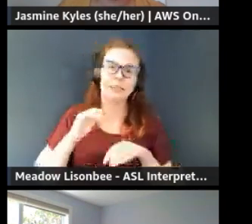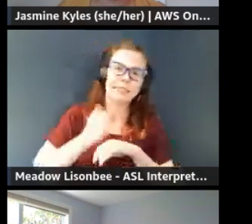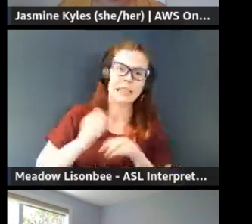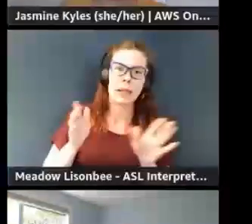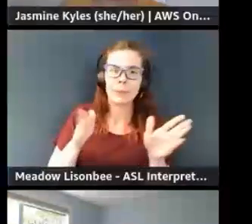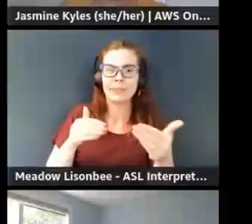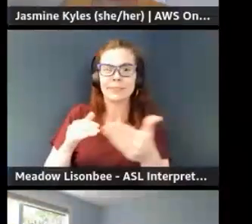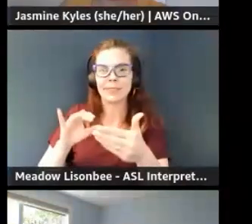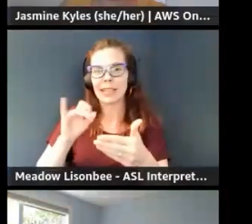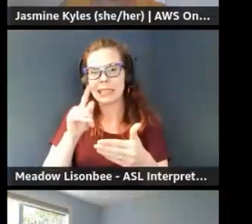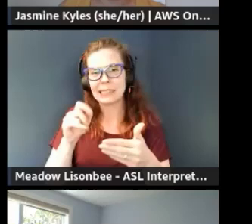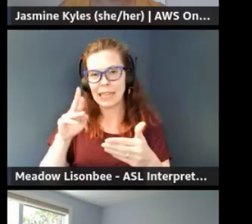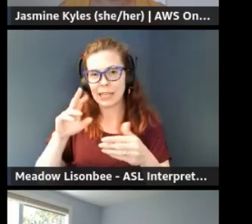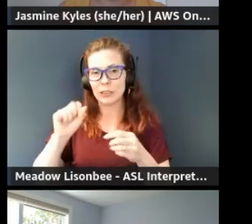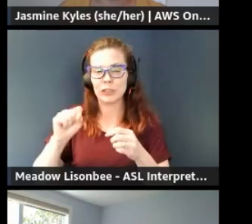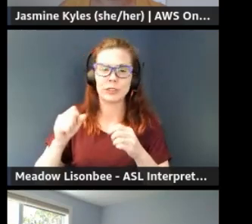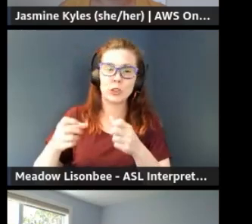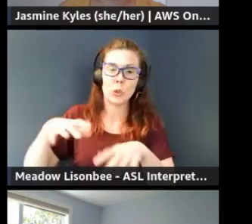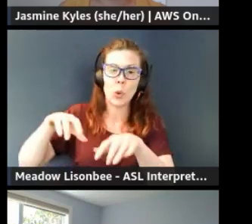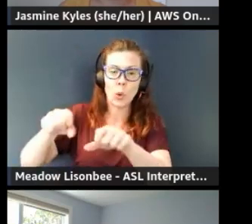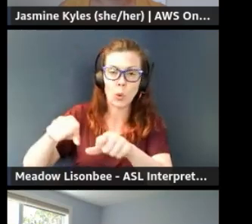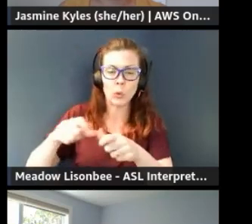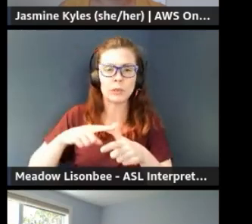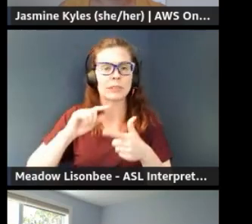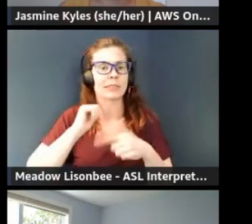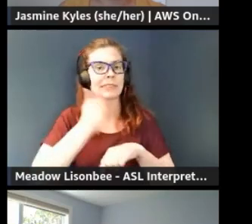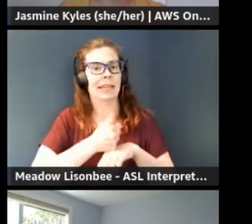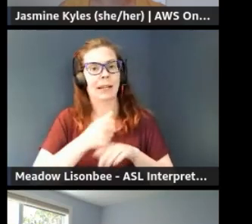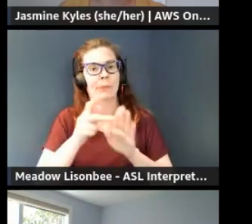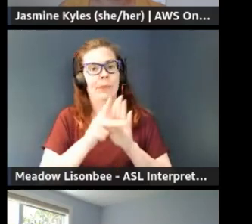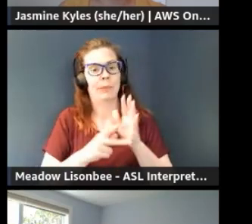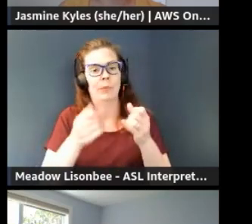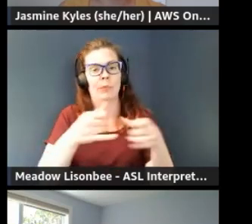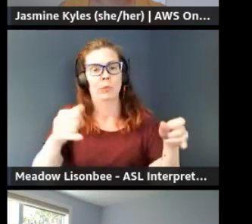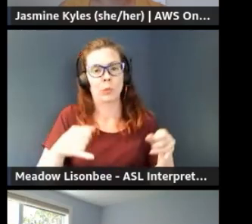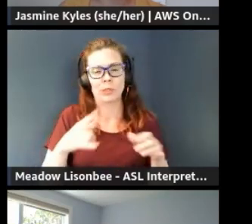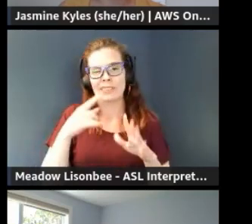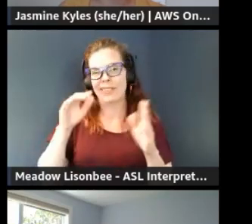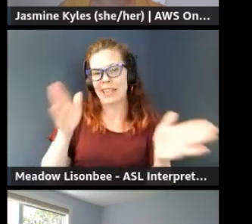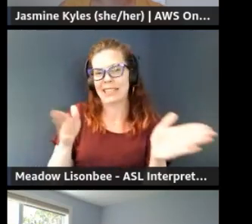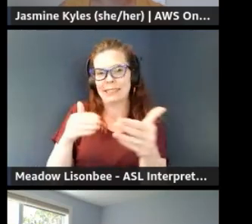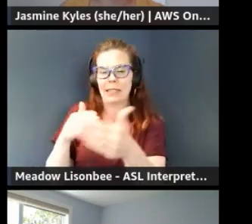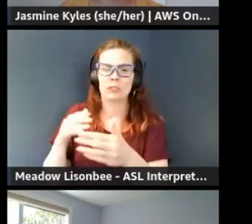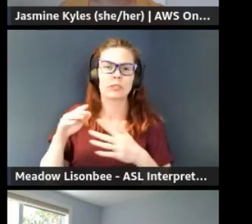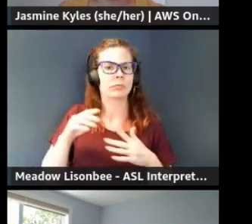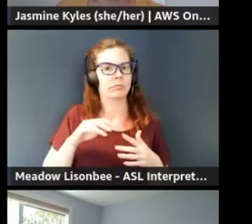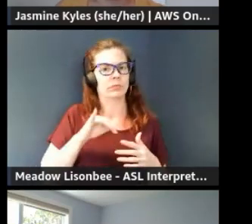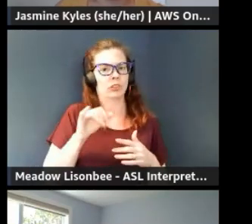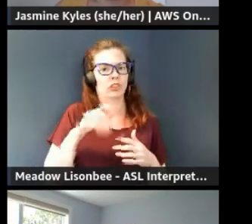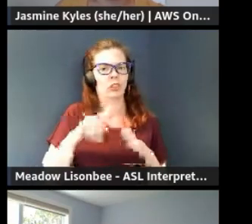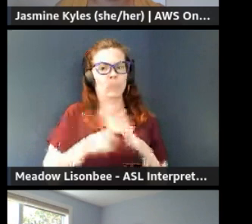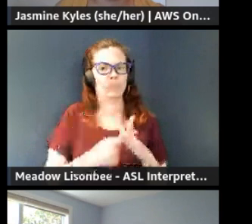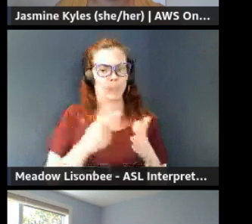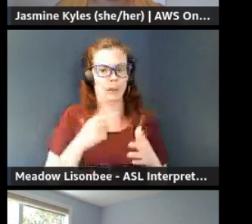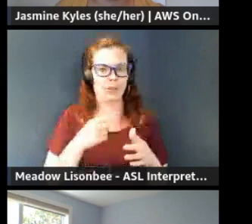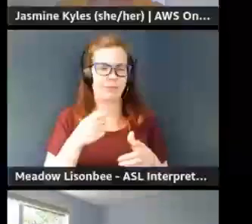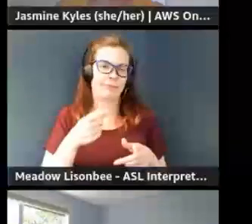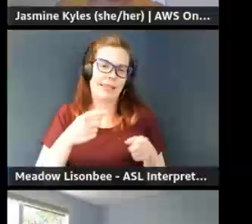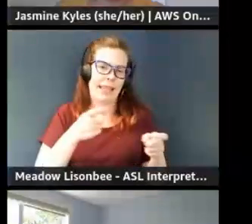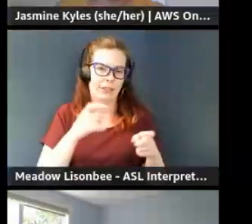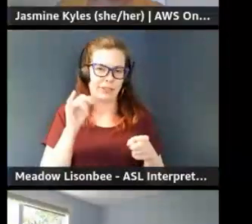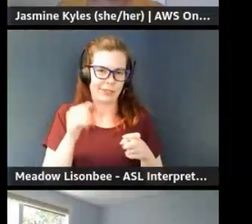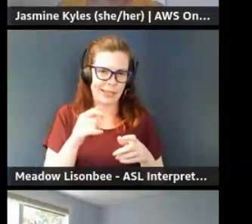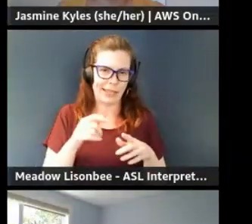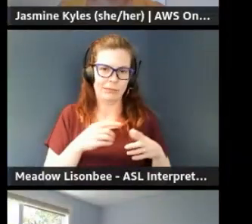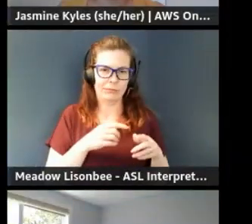models appropriately, setting the parameterizations of those containers. These are all things that JumpStart handles under the hood and allows customers